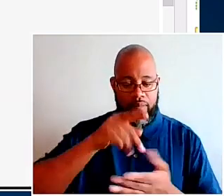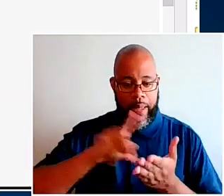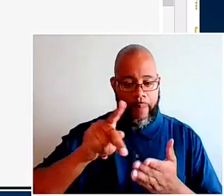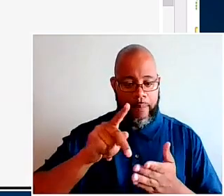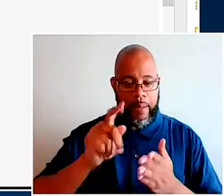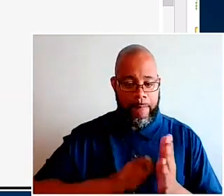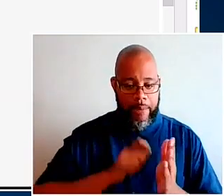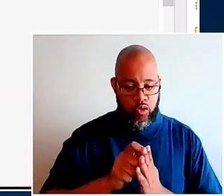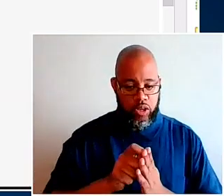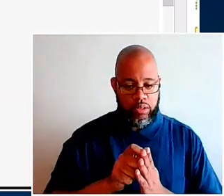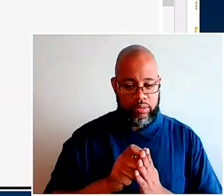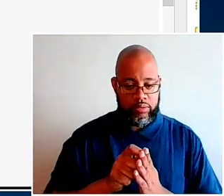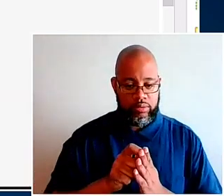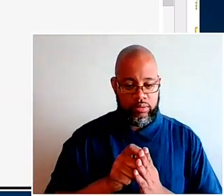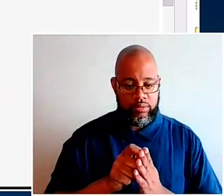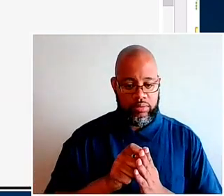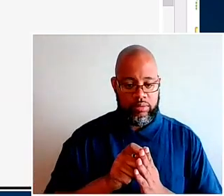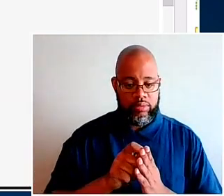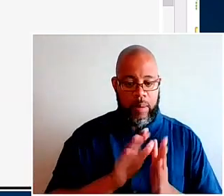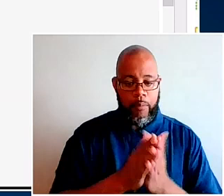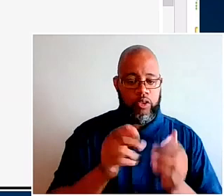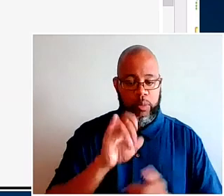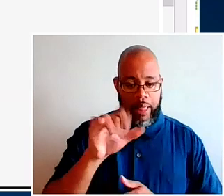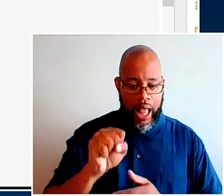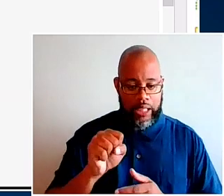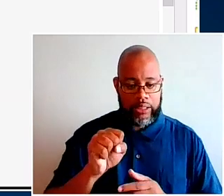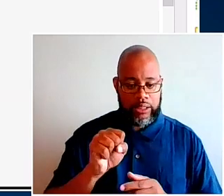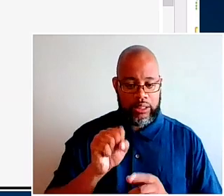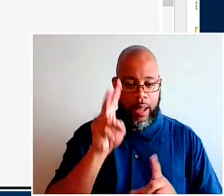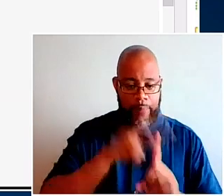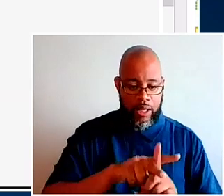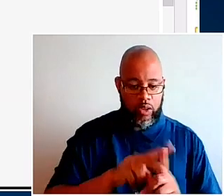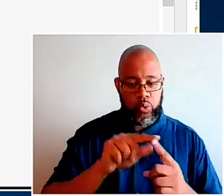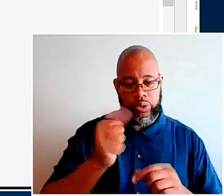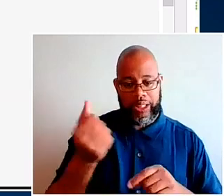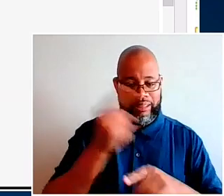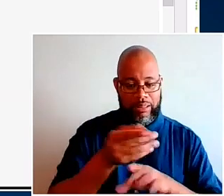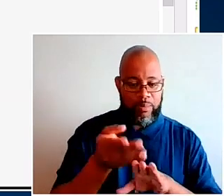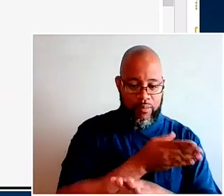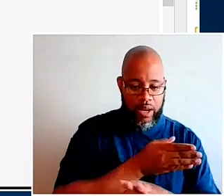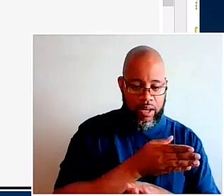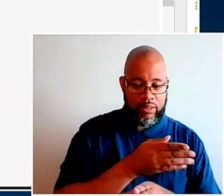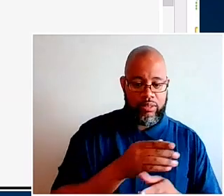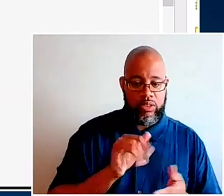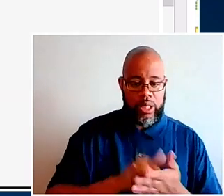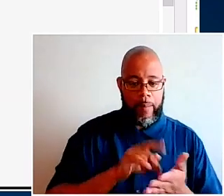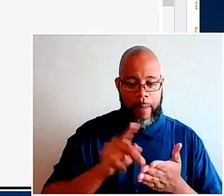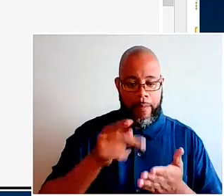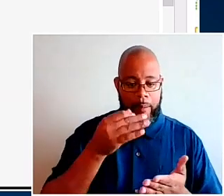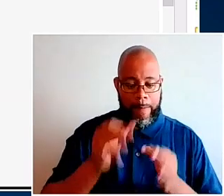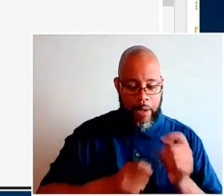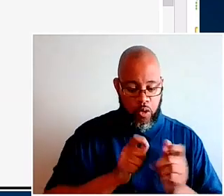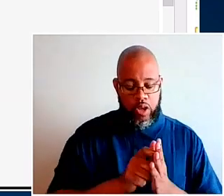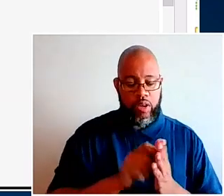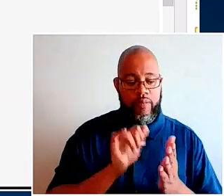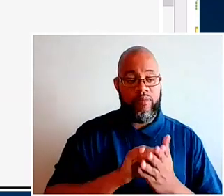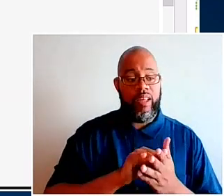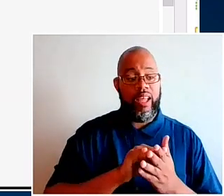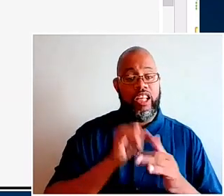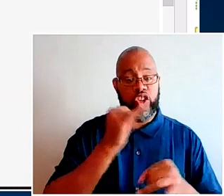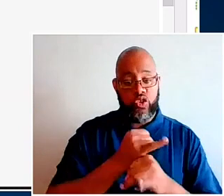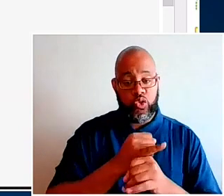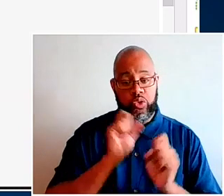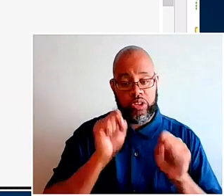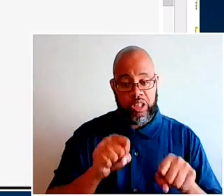books and supplies applicable to the payment period. If 10 days prior to the beginning of the payment period, the institution could disperse the Title IV HEA program